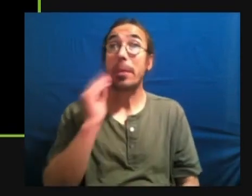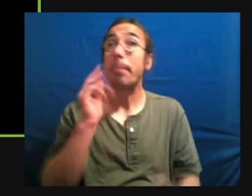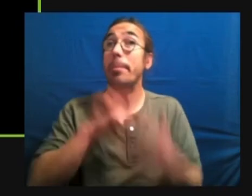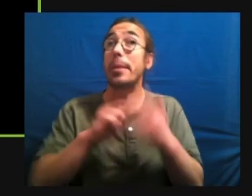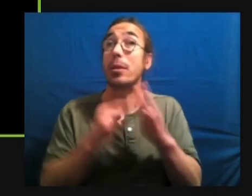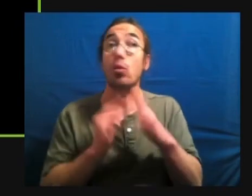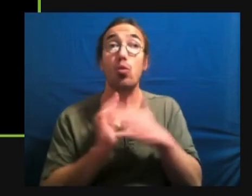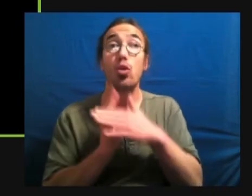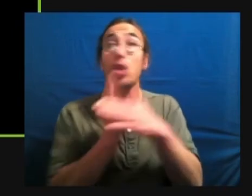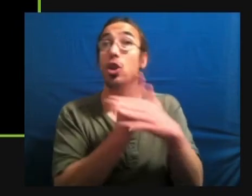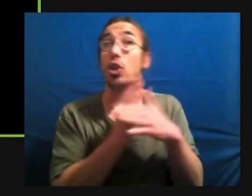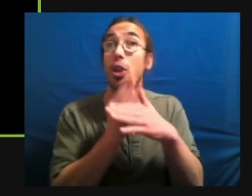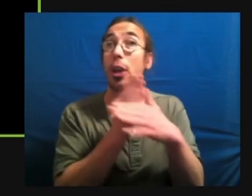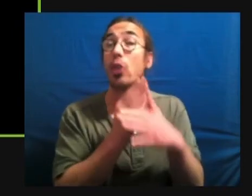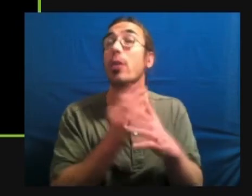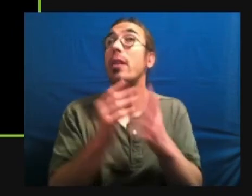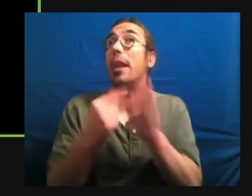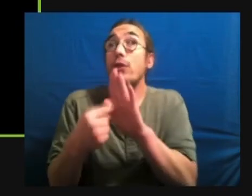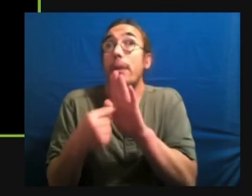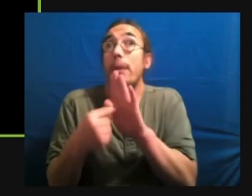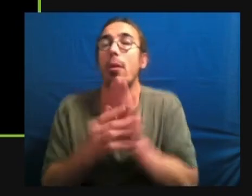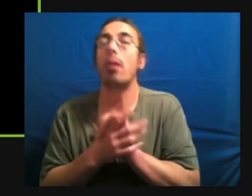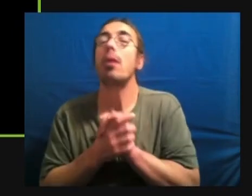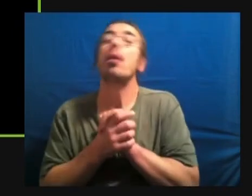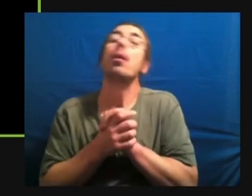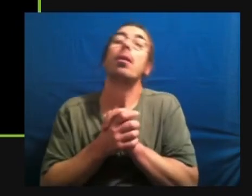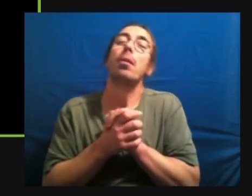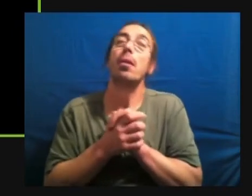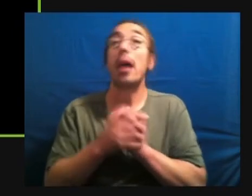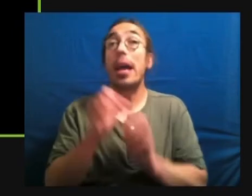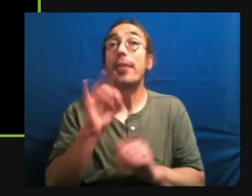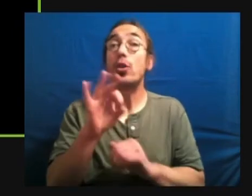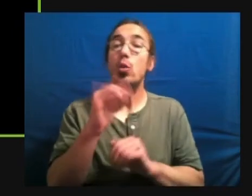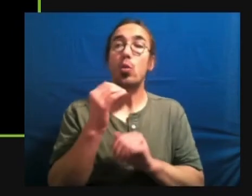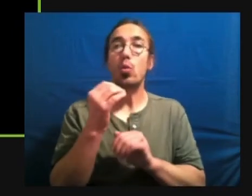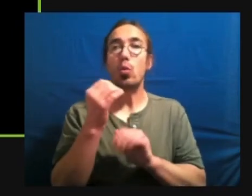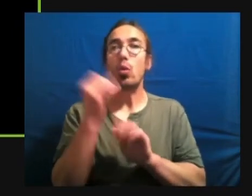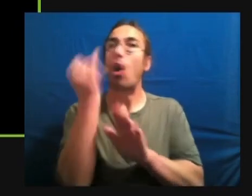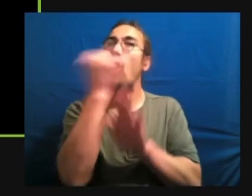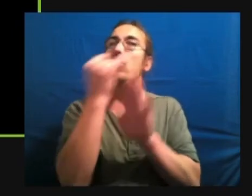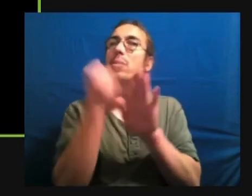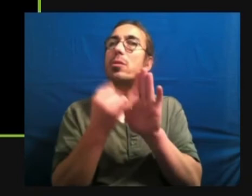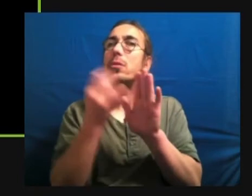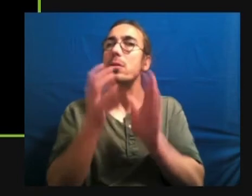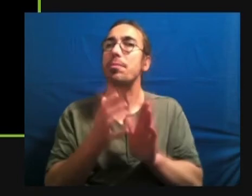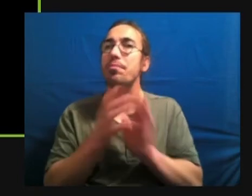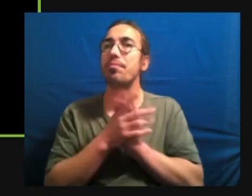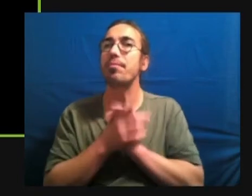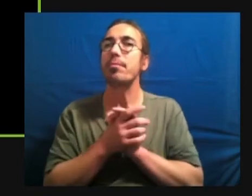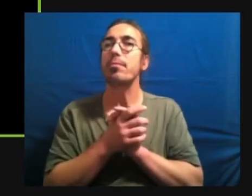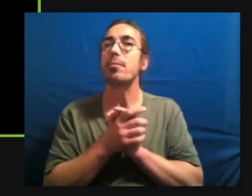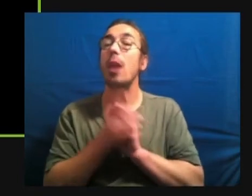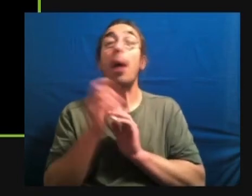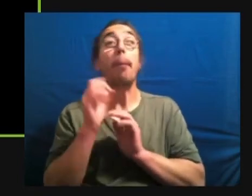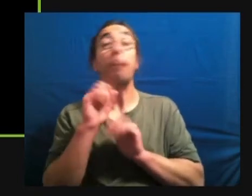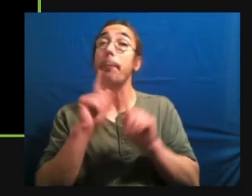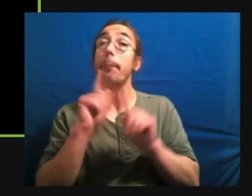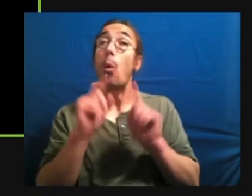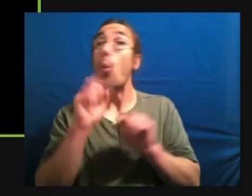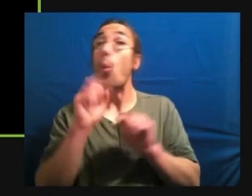you're a painter and an artist, and you offer to